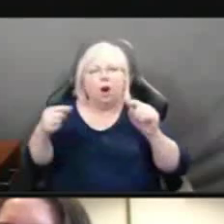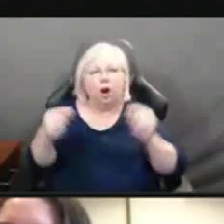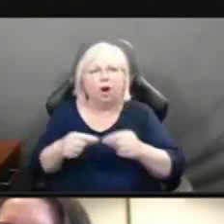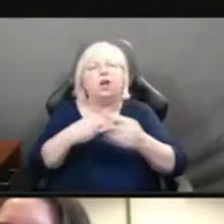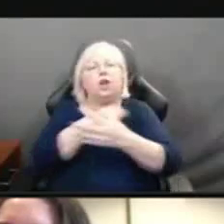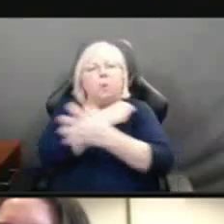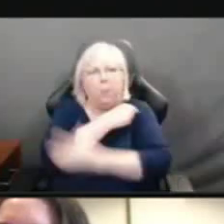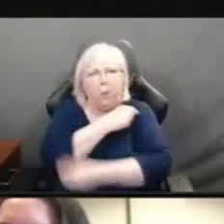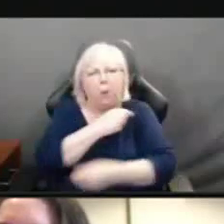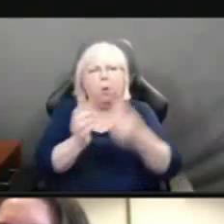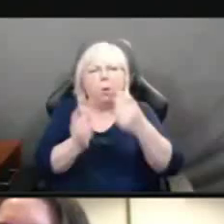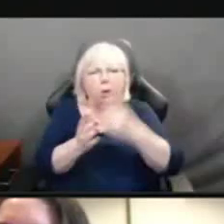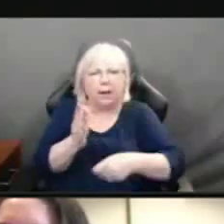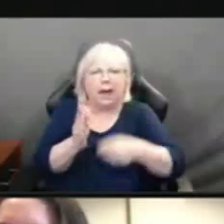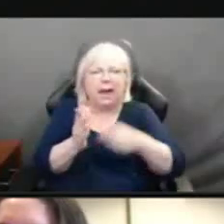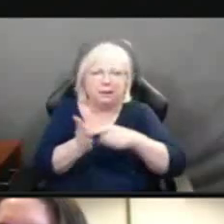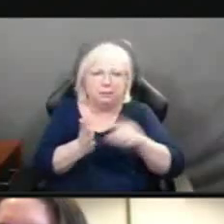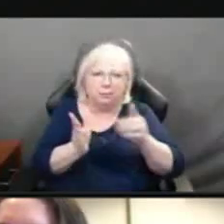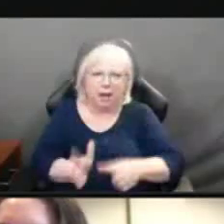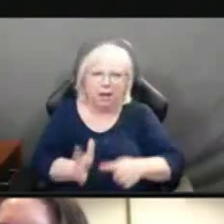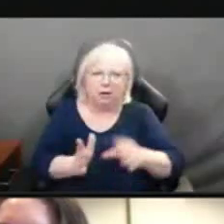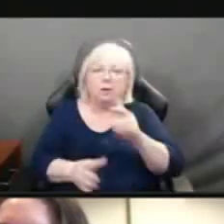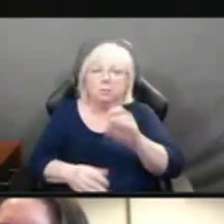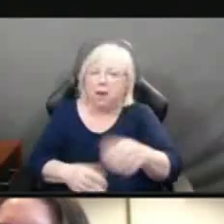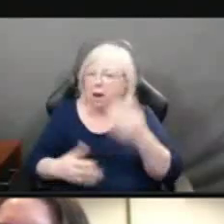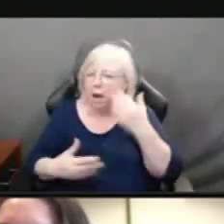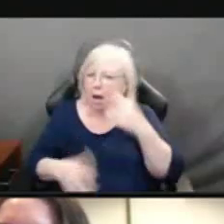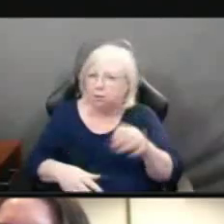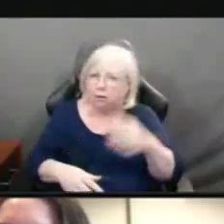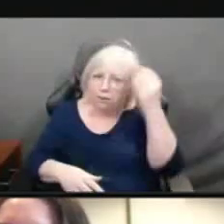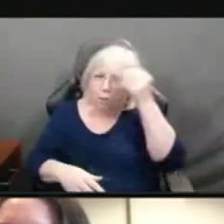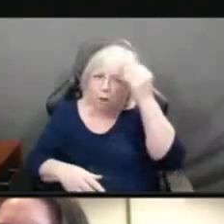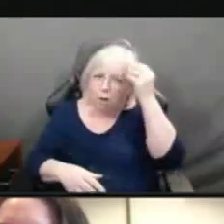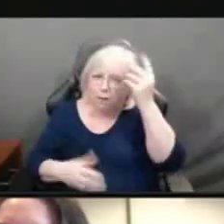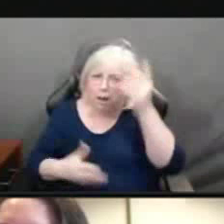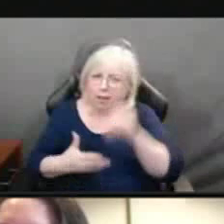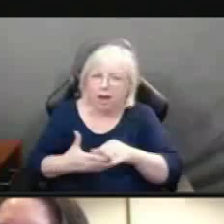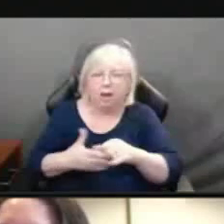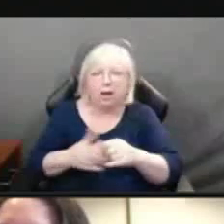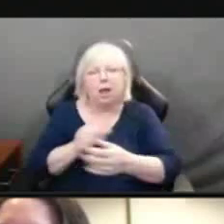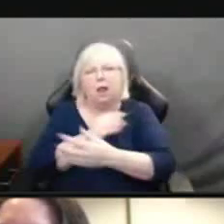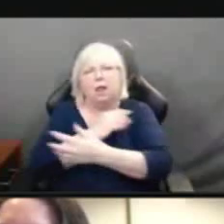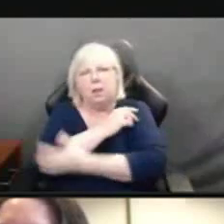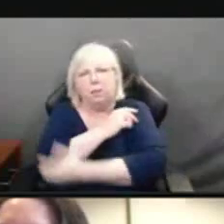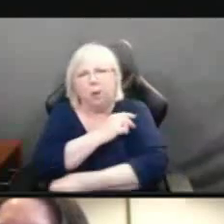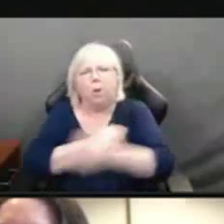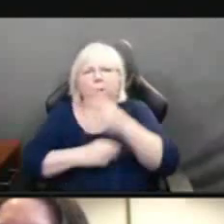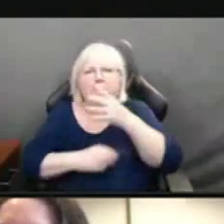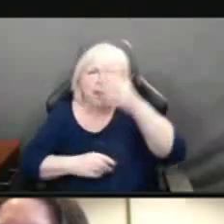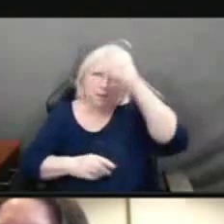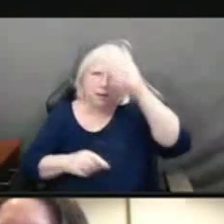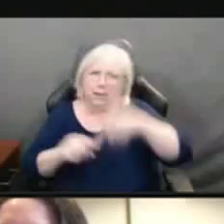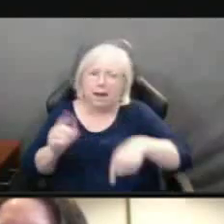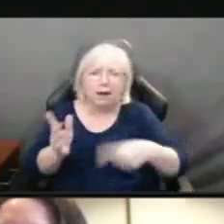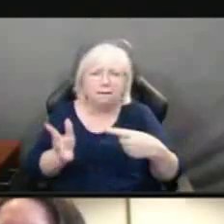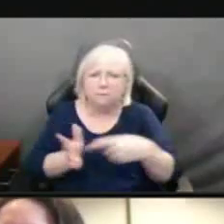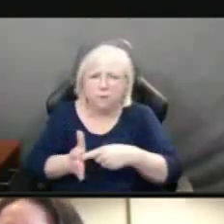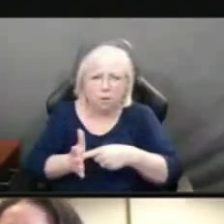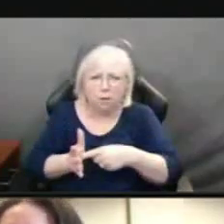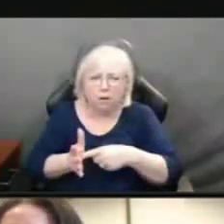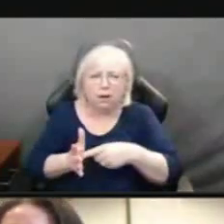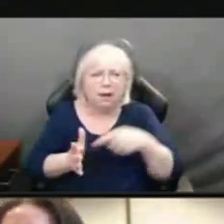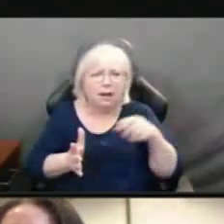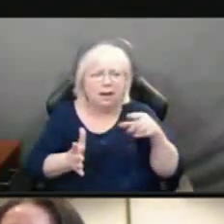Mayor. I don't know if you thought about that. The poor parents can't afford